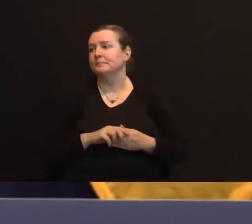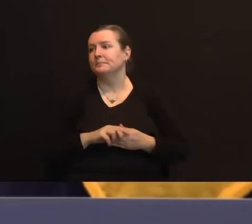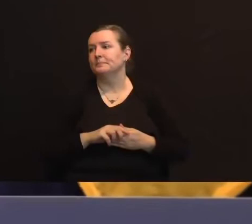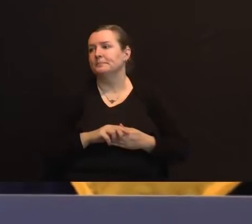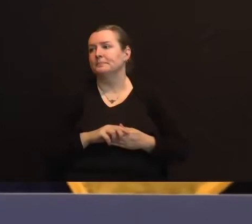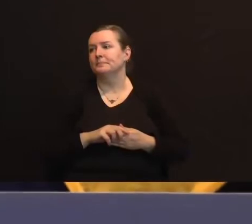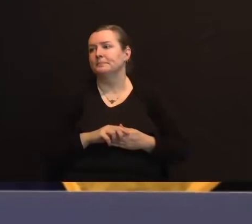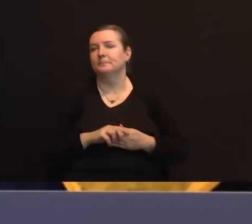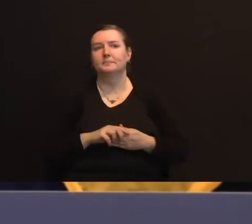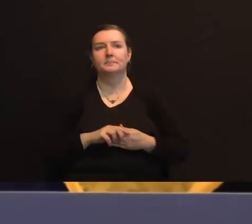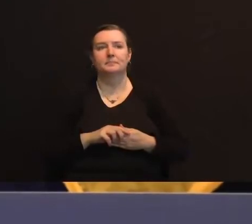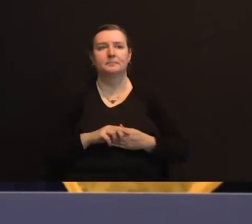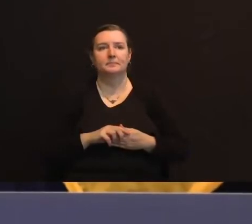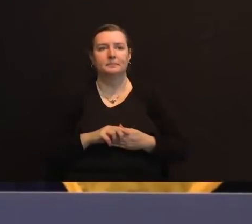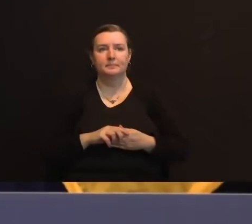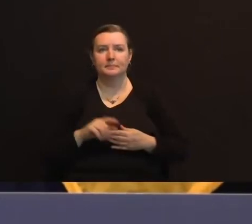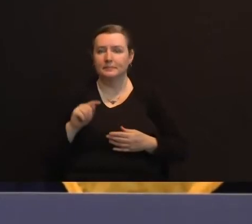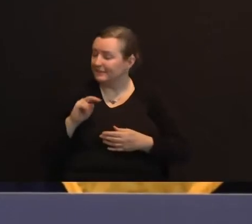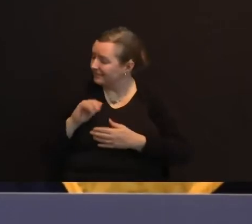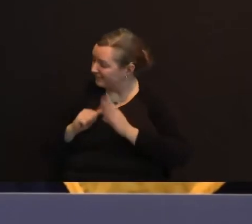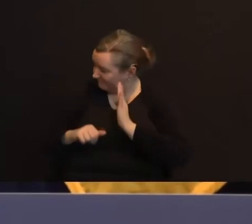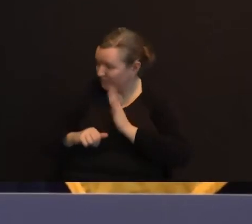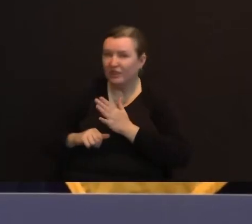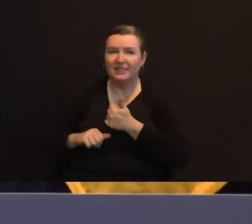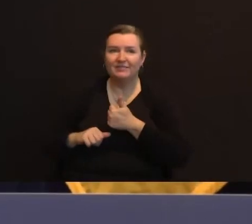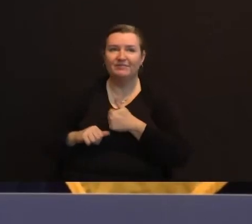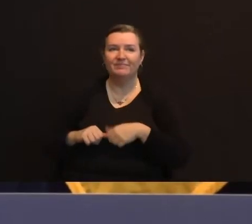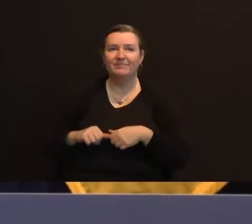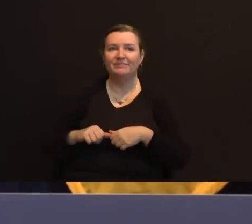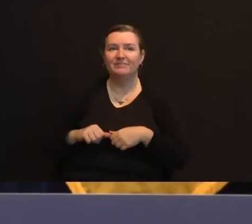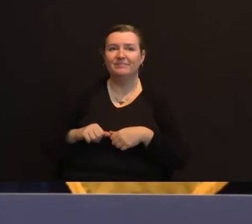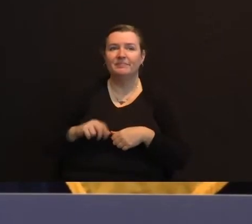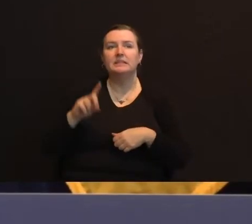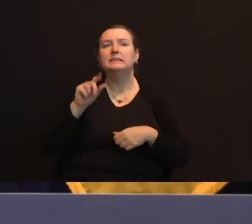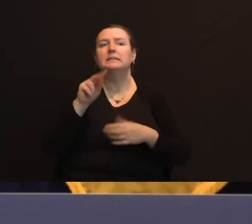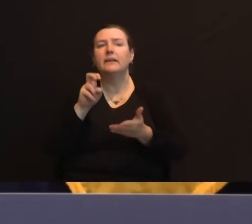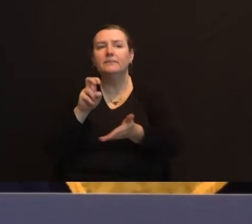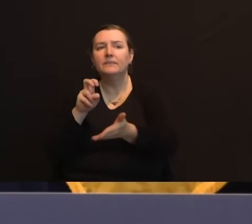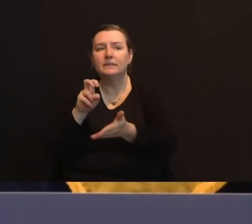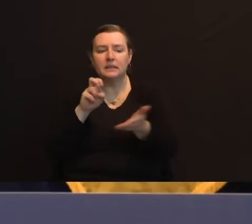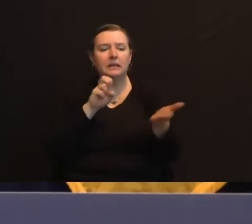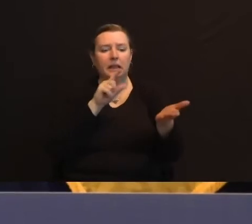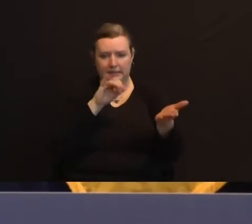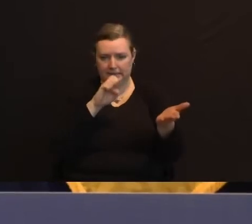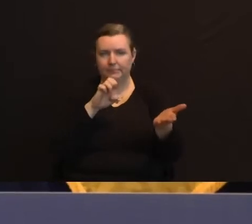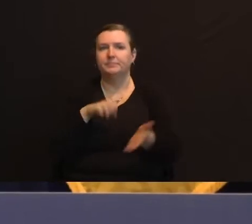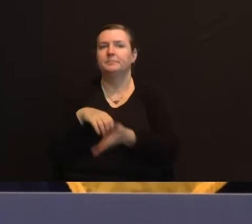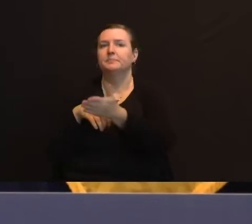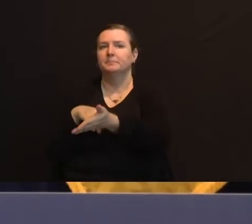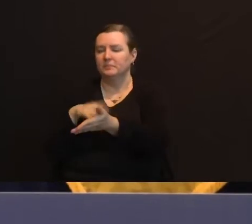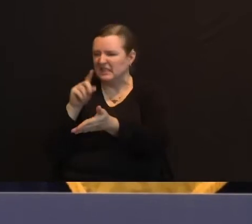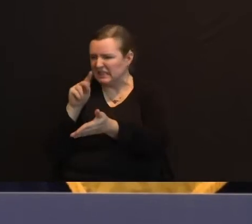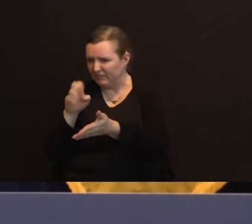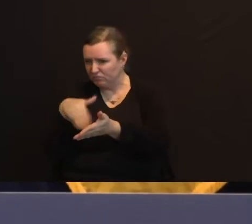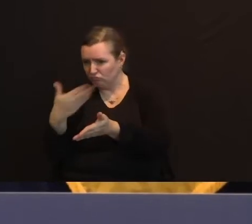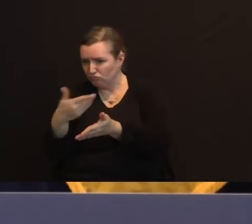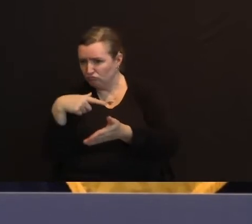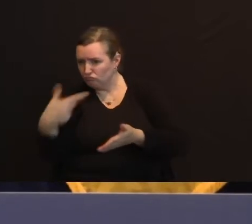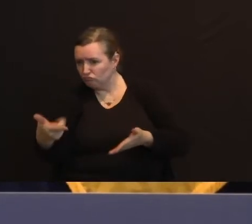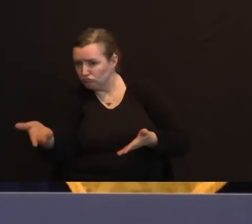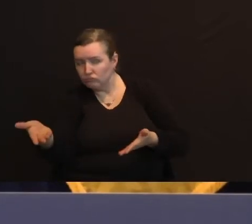Tina, thank you for that. We'll go to Dave, and then Elise will see us out. Dave, good afternoon. Hi, Governor.